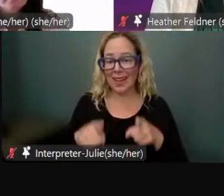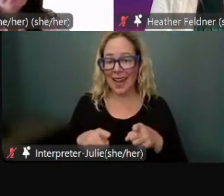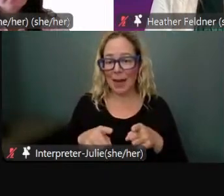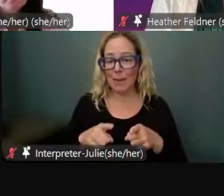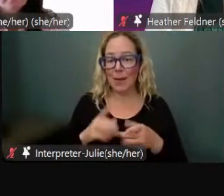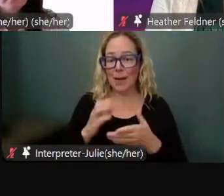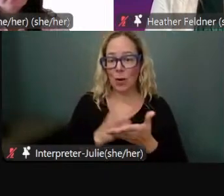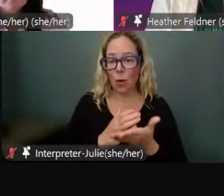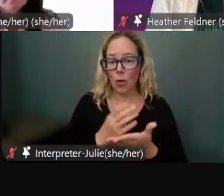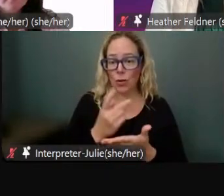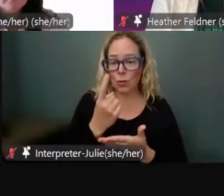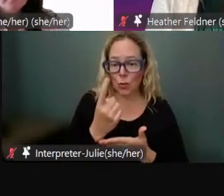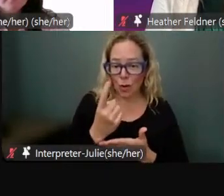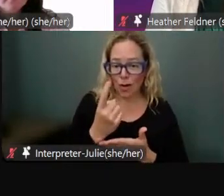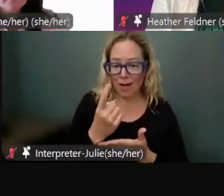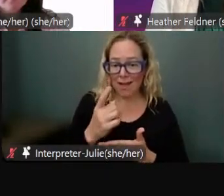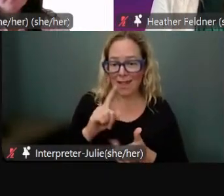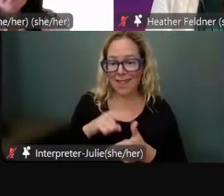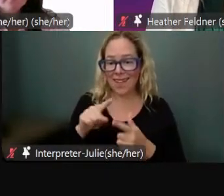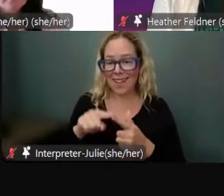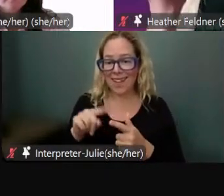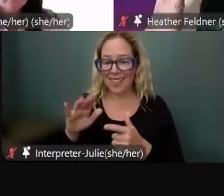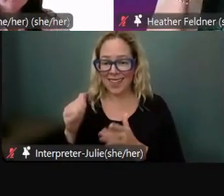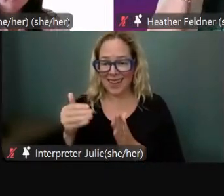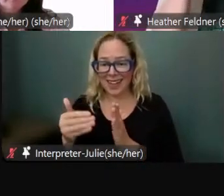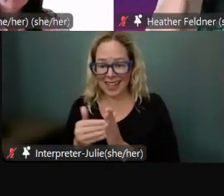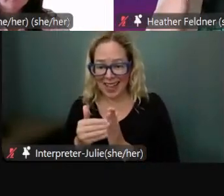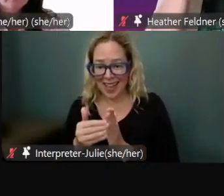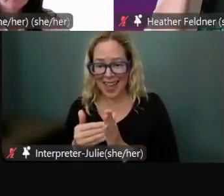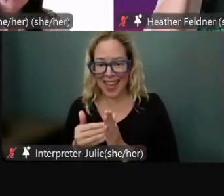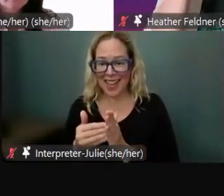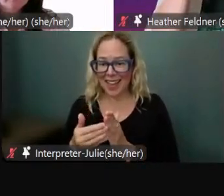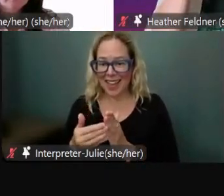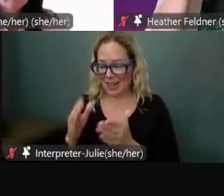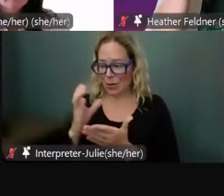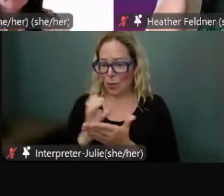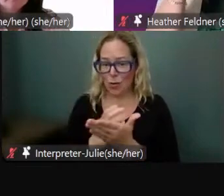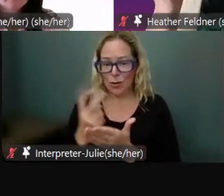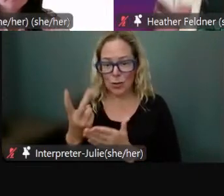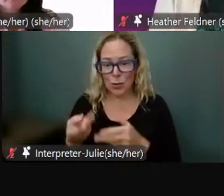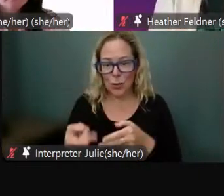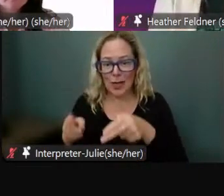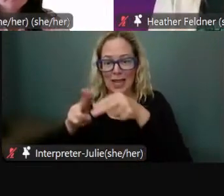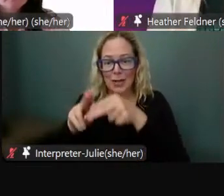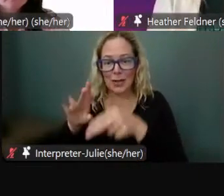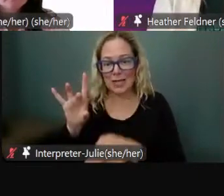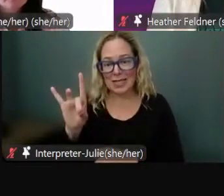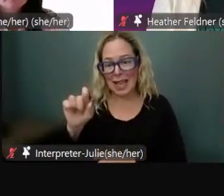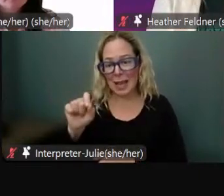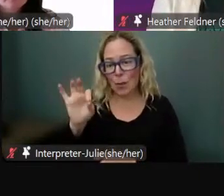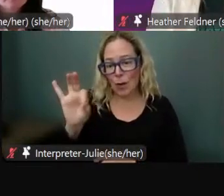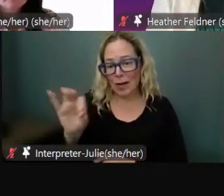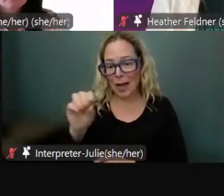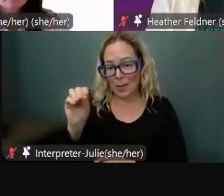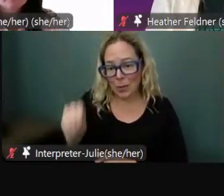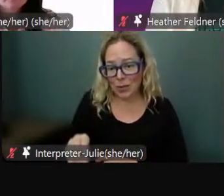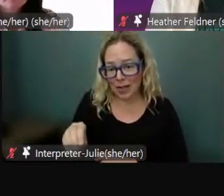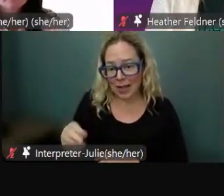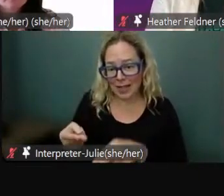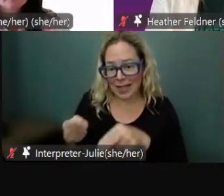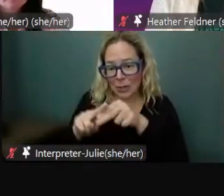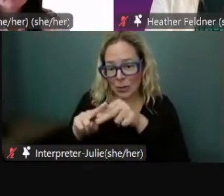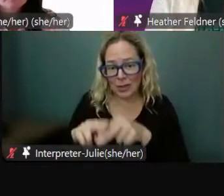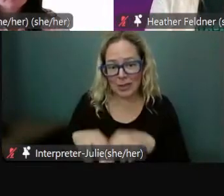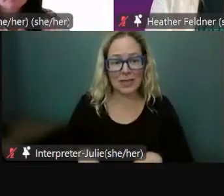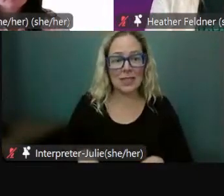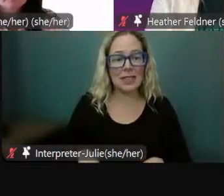to 93.6, or an 8.9-point increase. And scores for course 2 participants